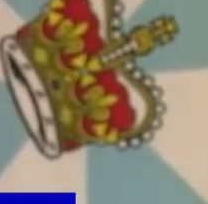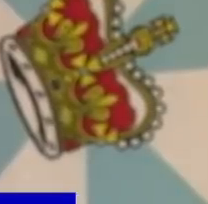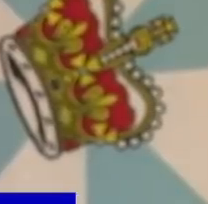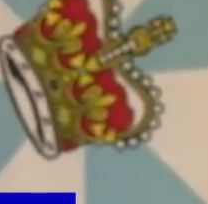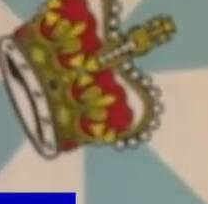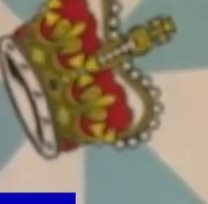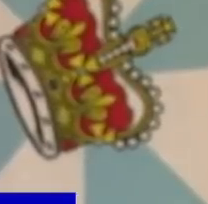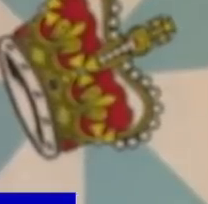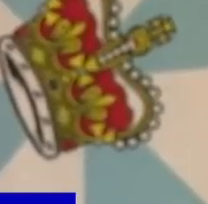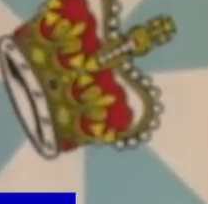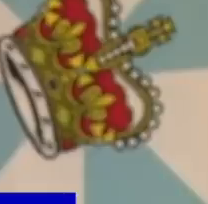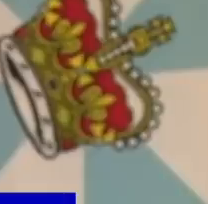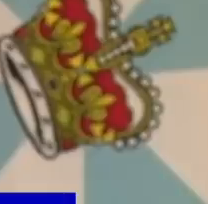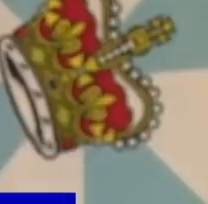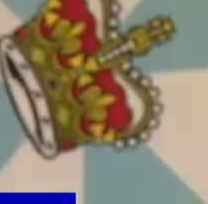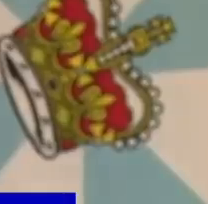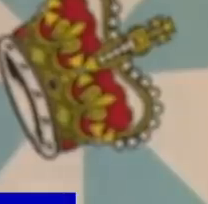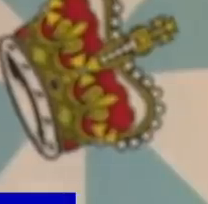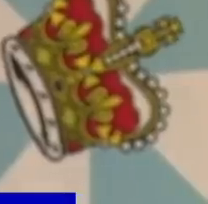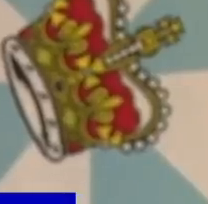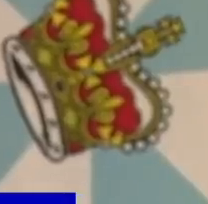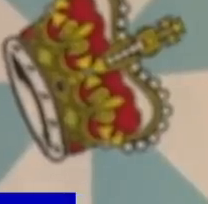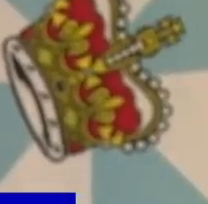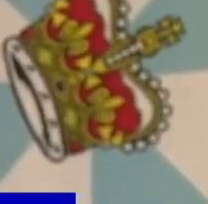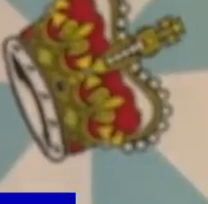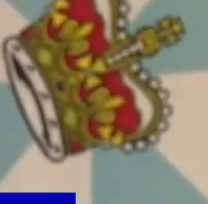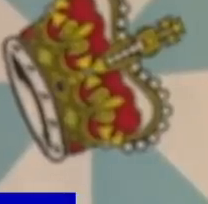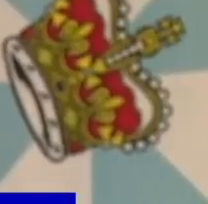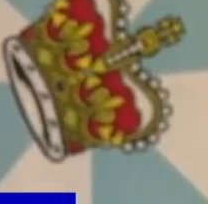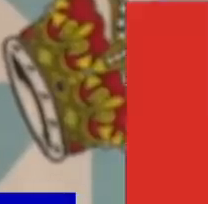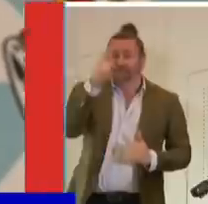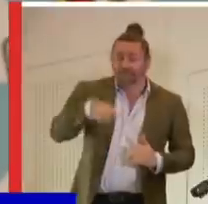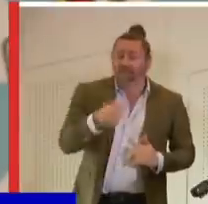fantastic. So well done for everyone who came out. In total, there were